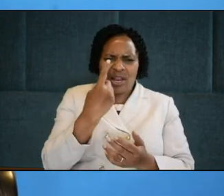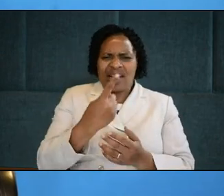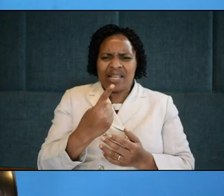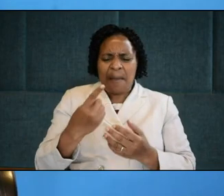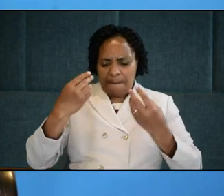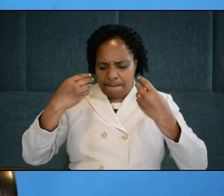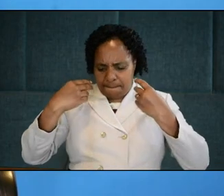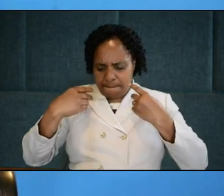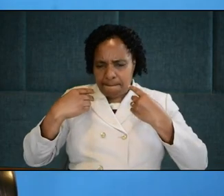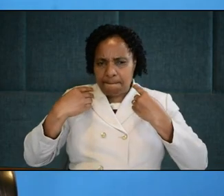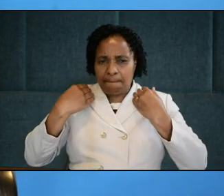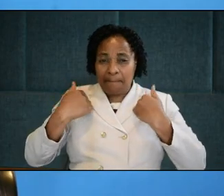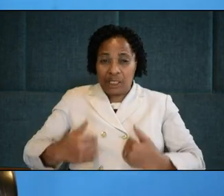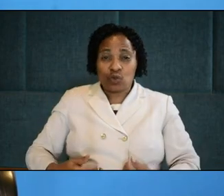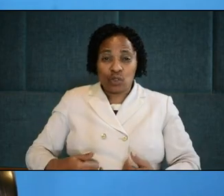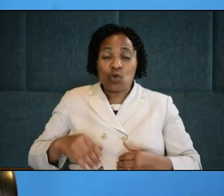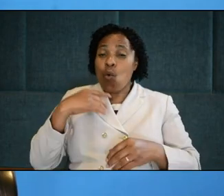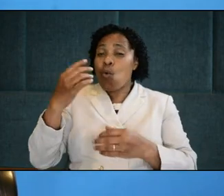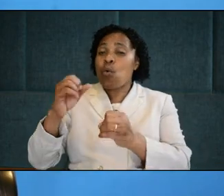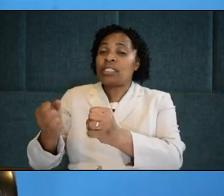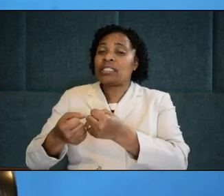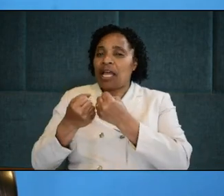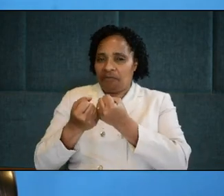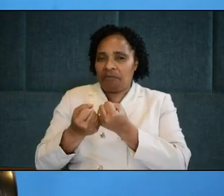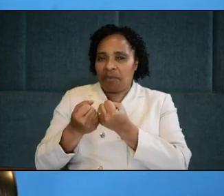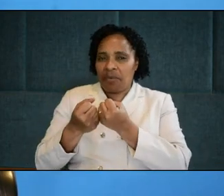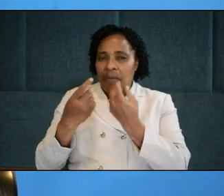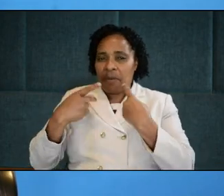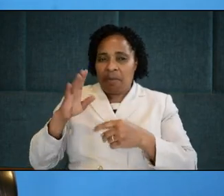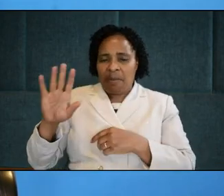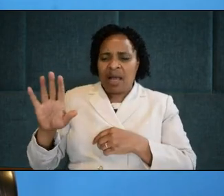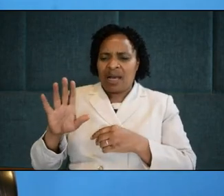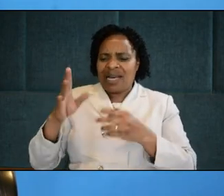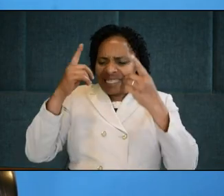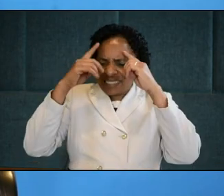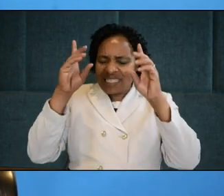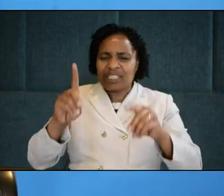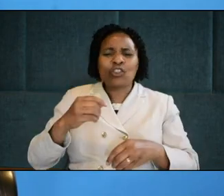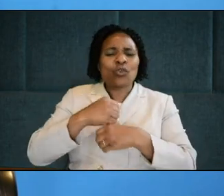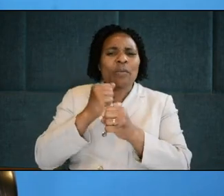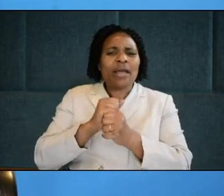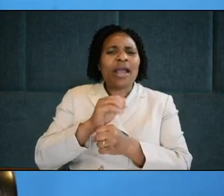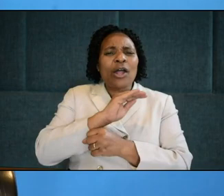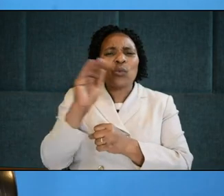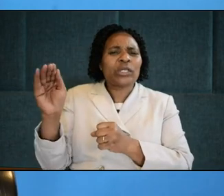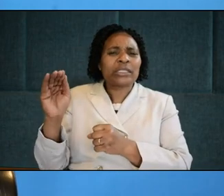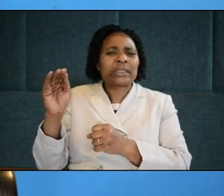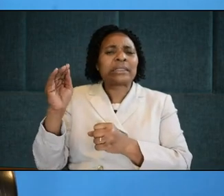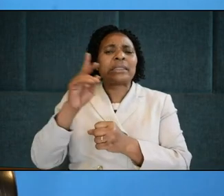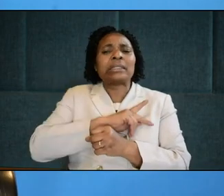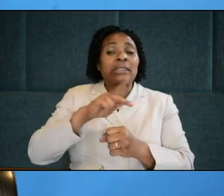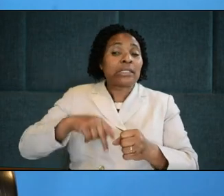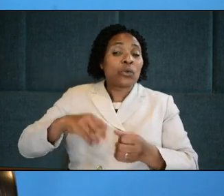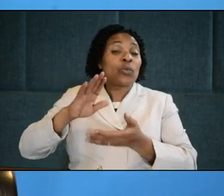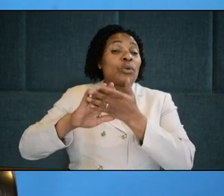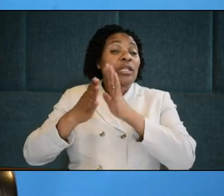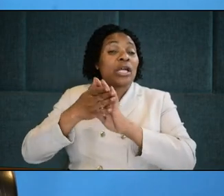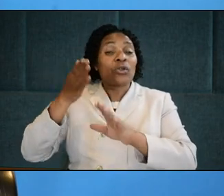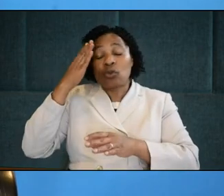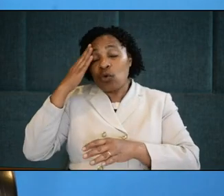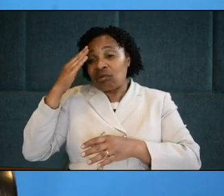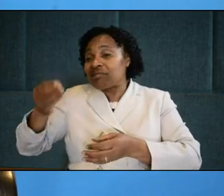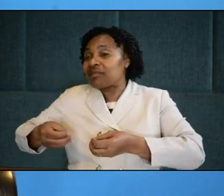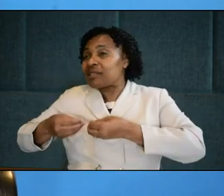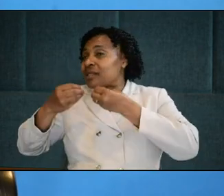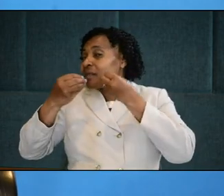can actually save her people. And she decides to go and make a request to the king without knowing whether it will be granted